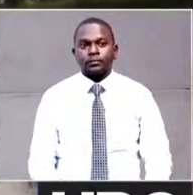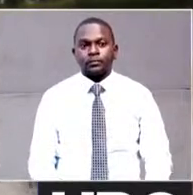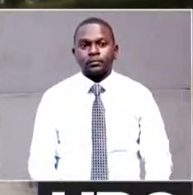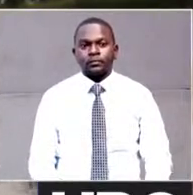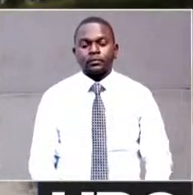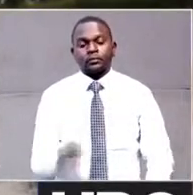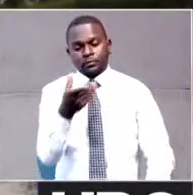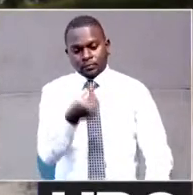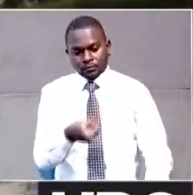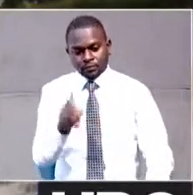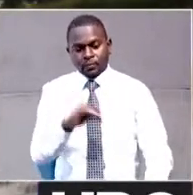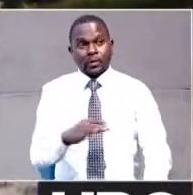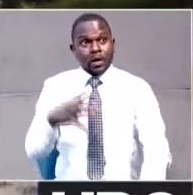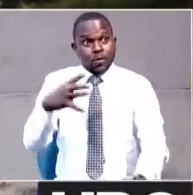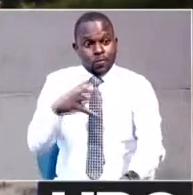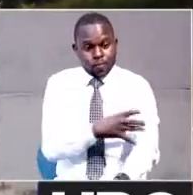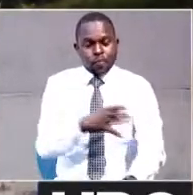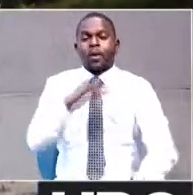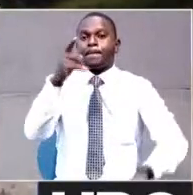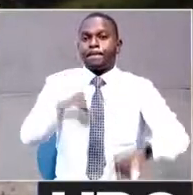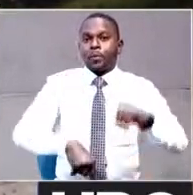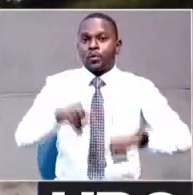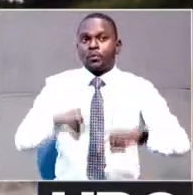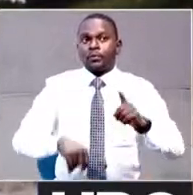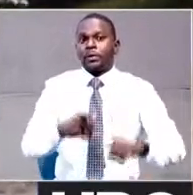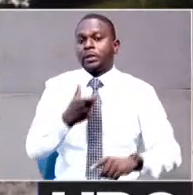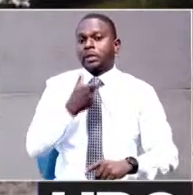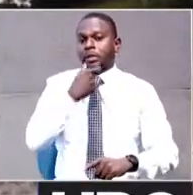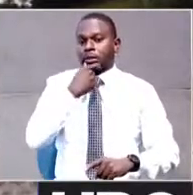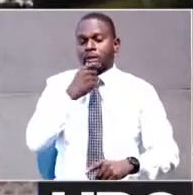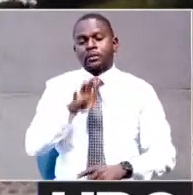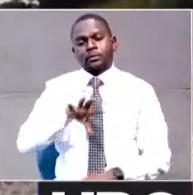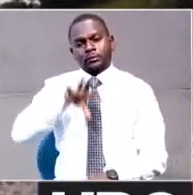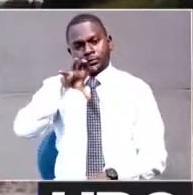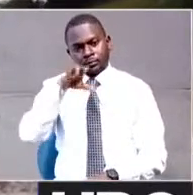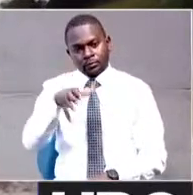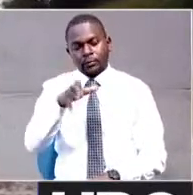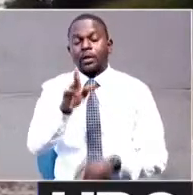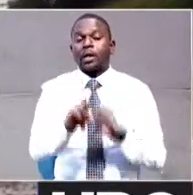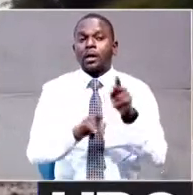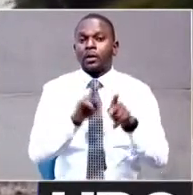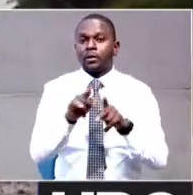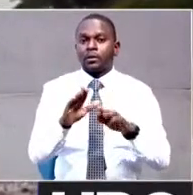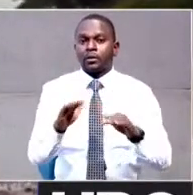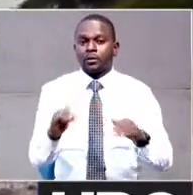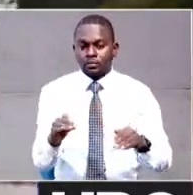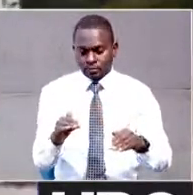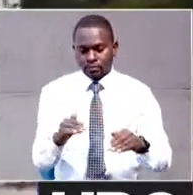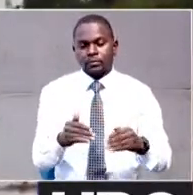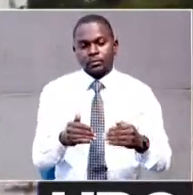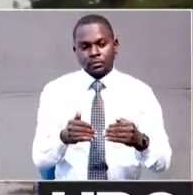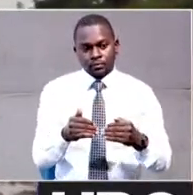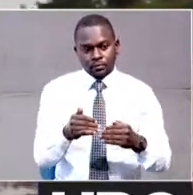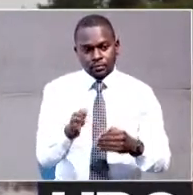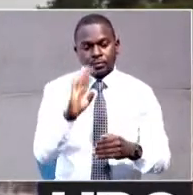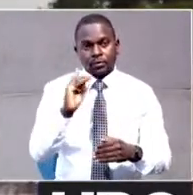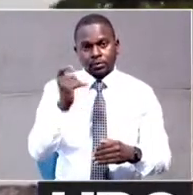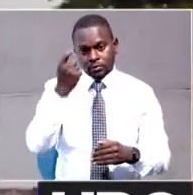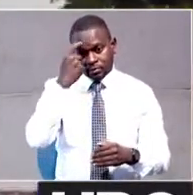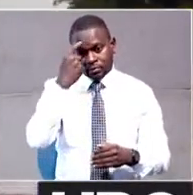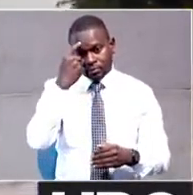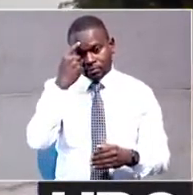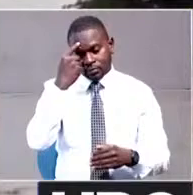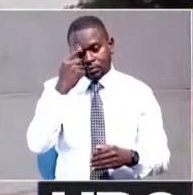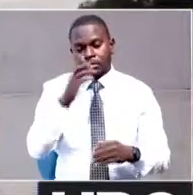The increasing pressure to the political leaders of Lango sub-region from the residents has compelled them to put government on